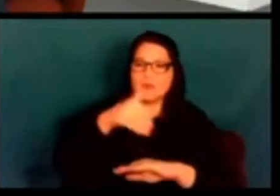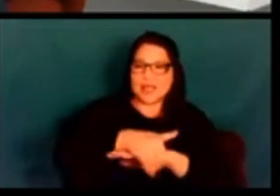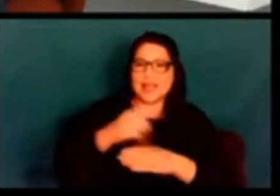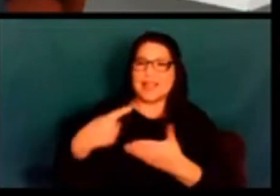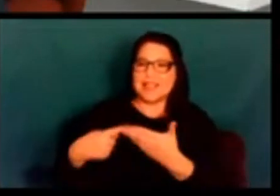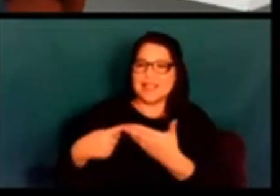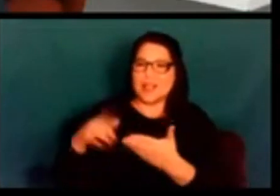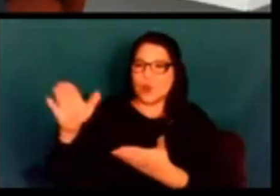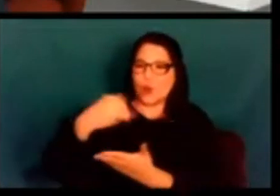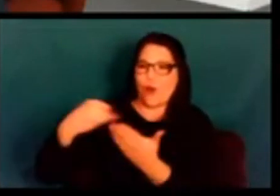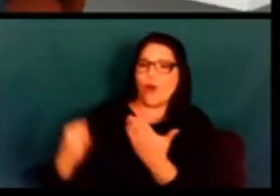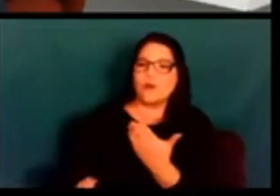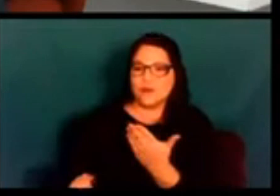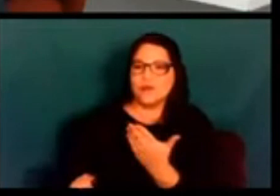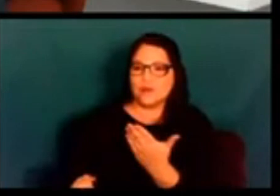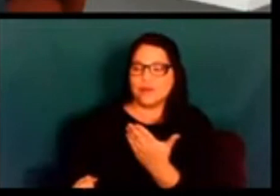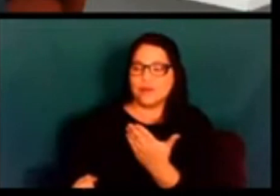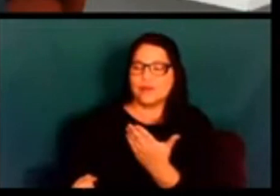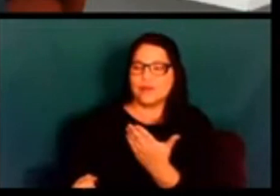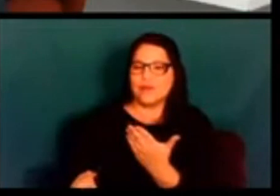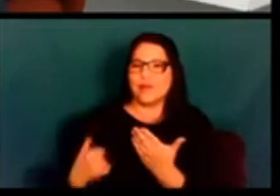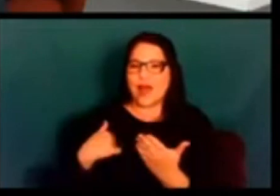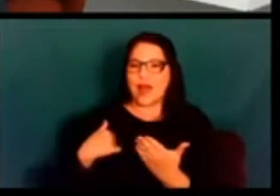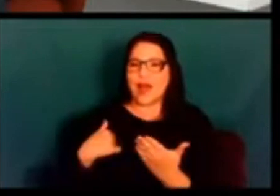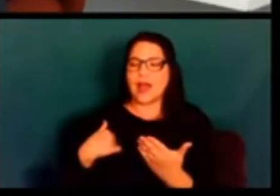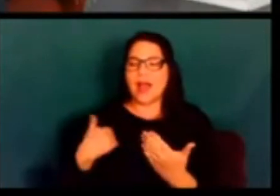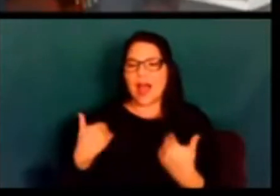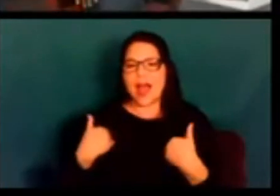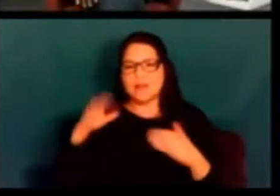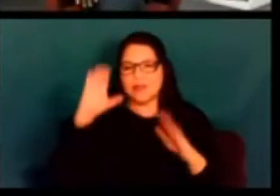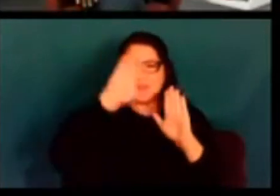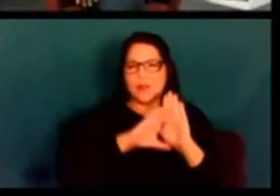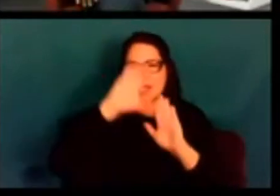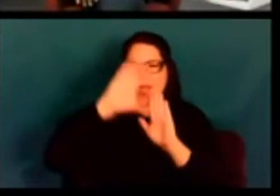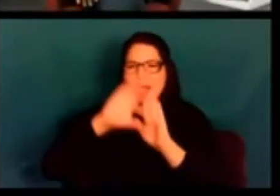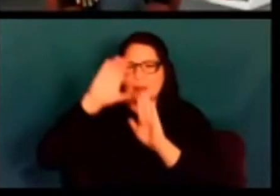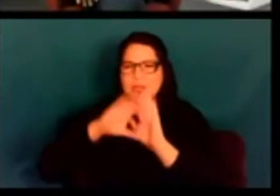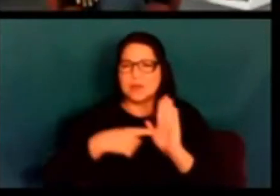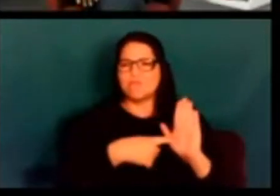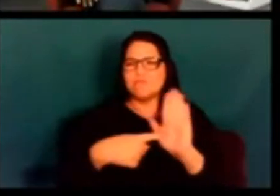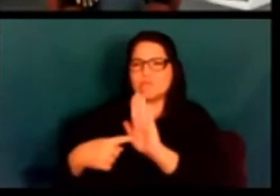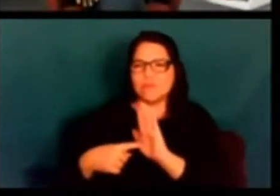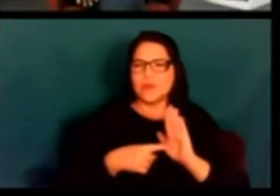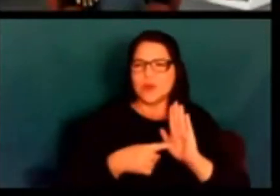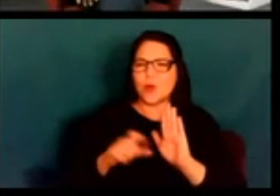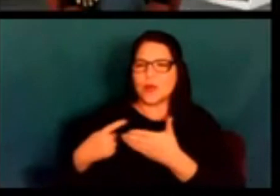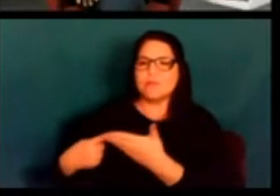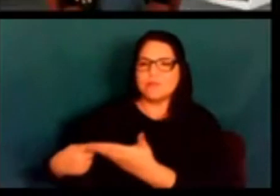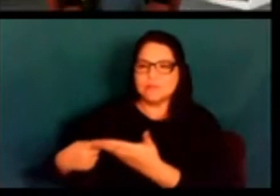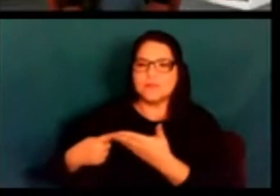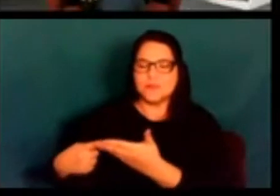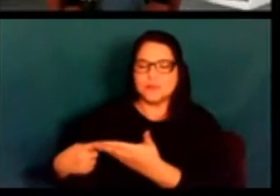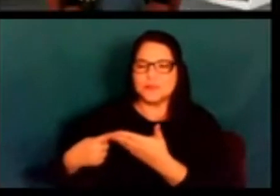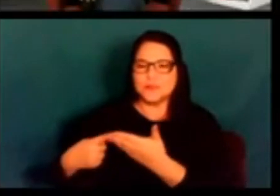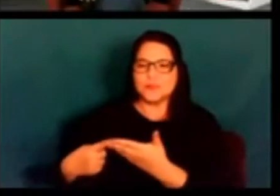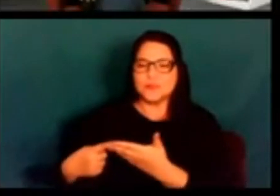talking about your art. I've brought together some images to prompt us through a visual conversation and to pick